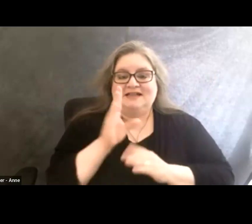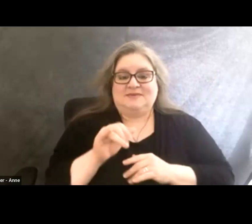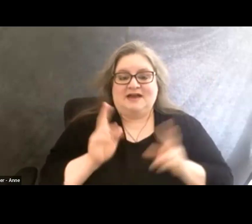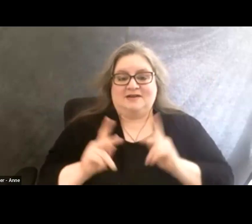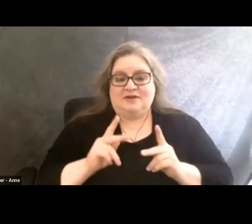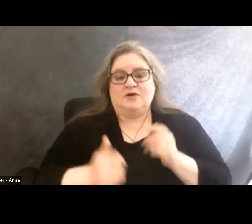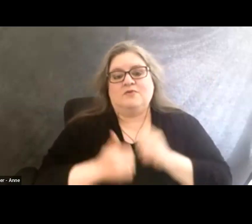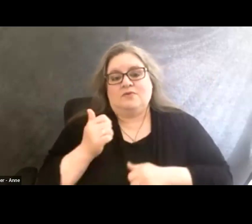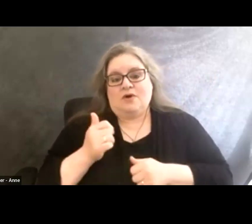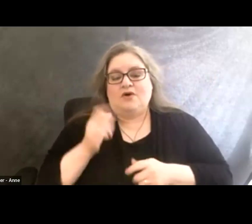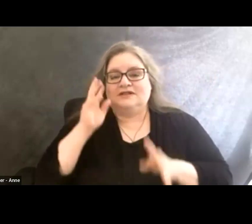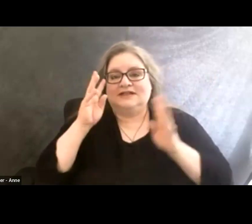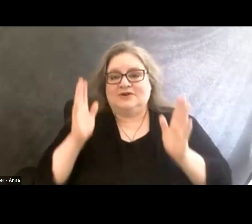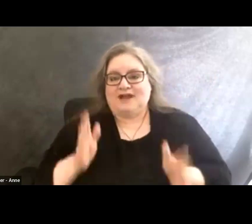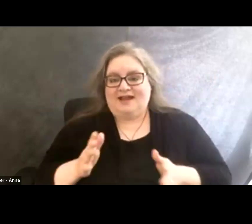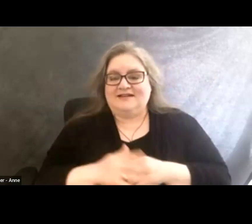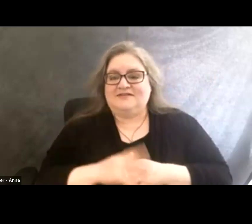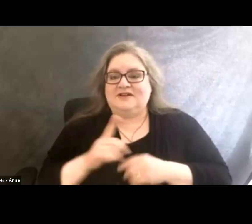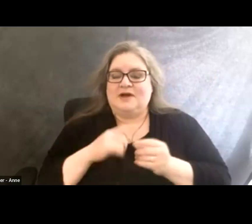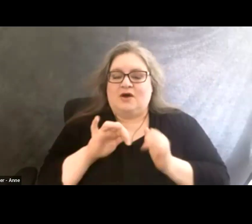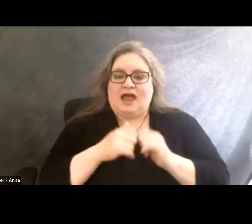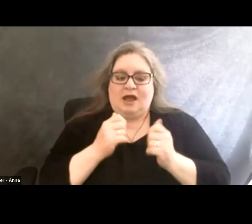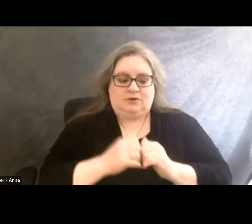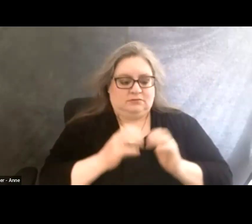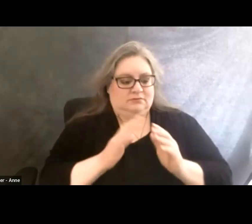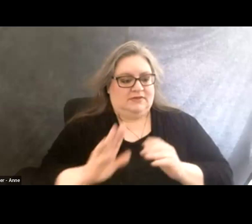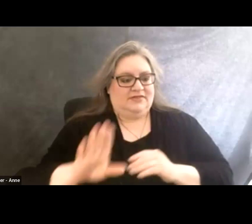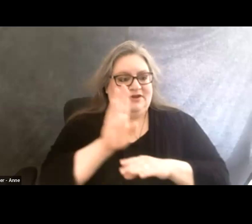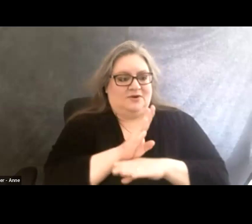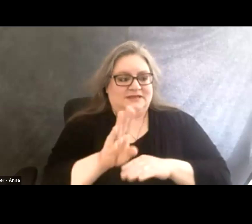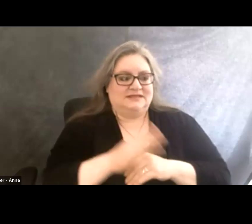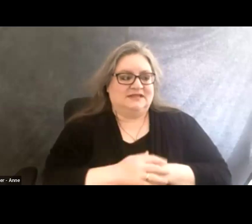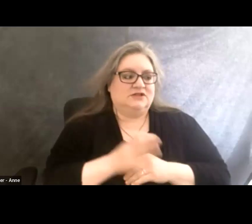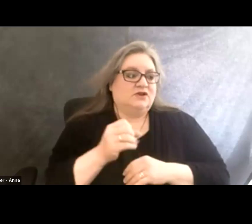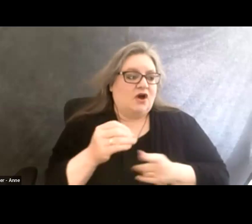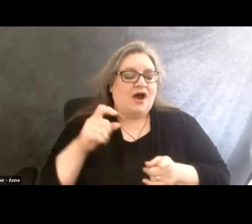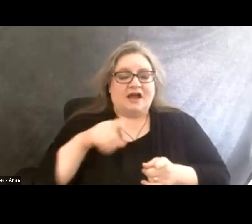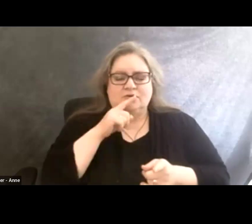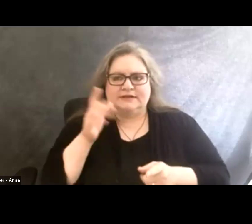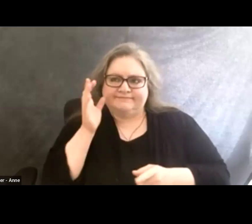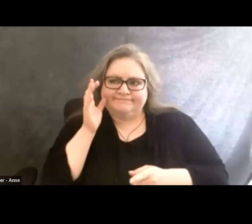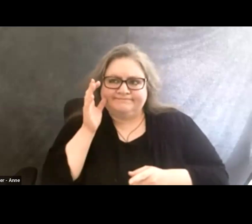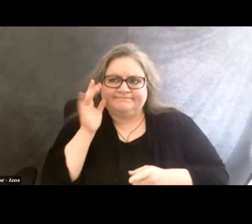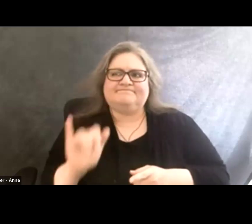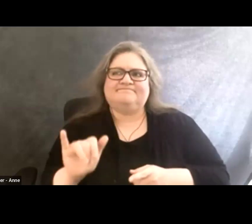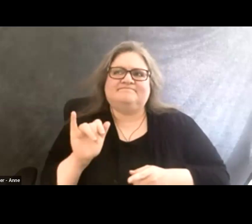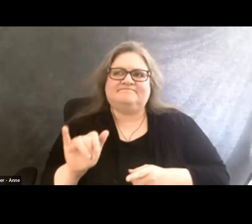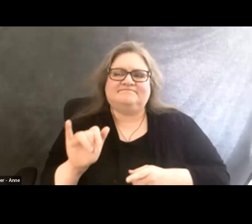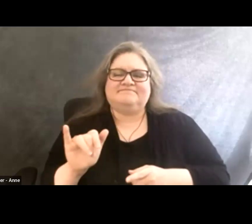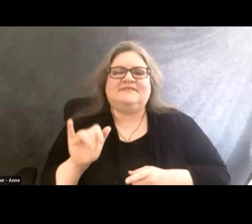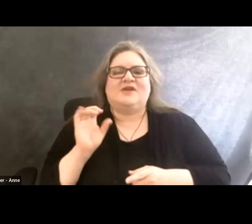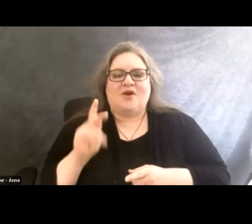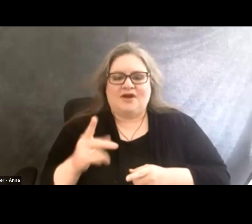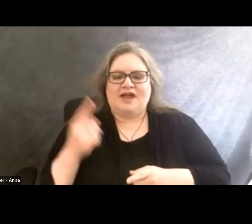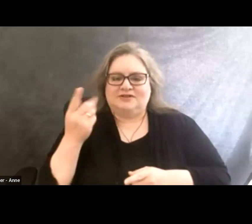folks, mostly creatives, on how to build their businesses. And so I had to really listen to that and go, okay,